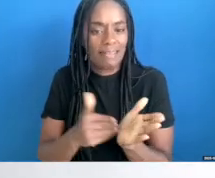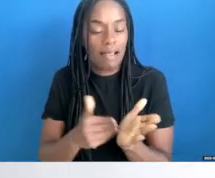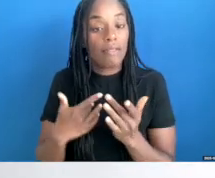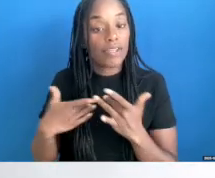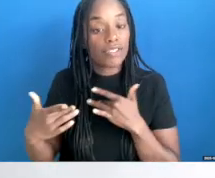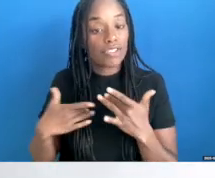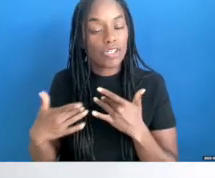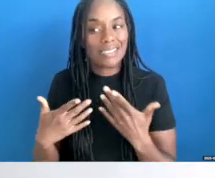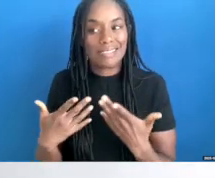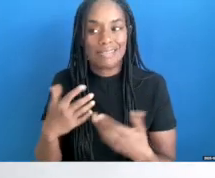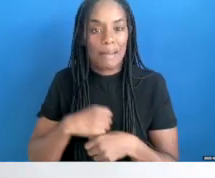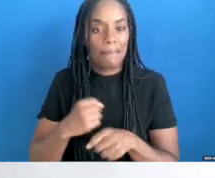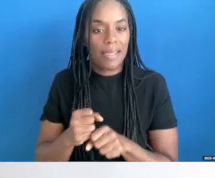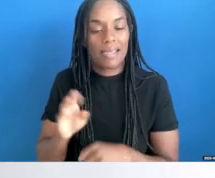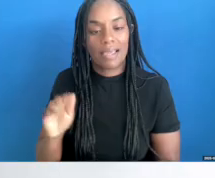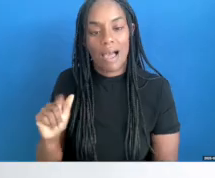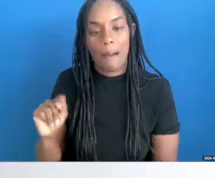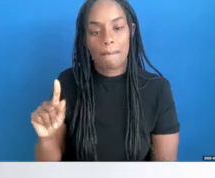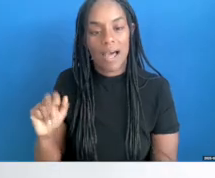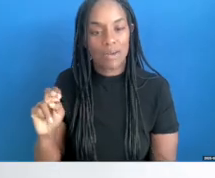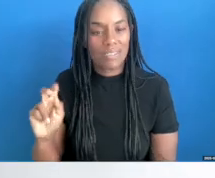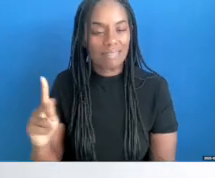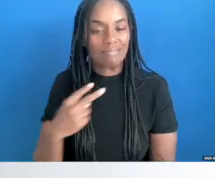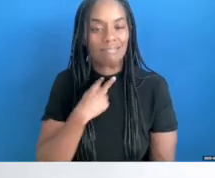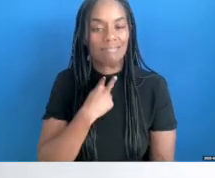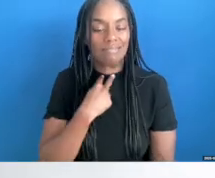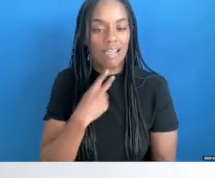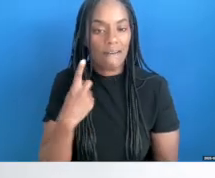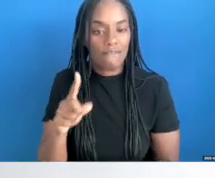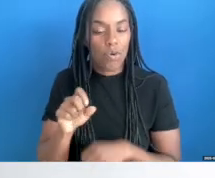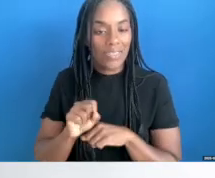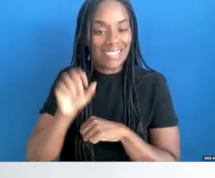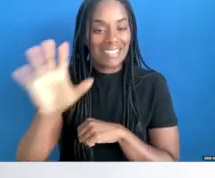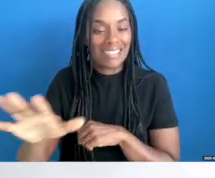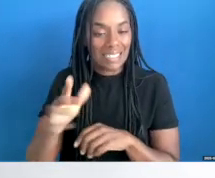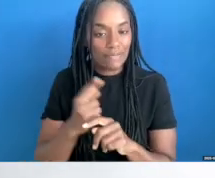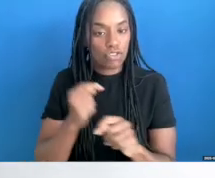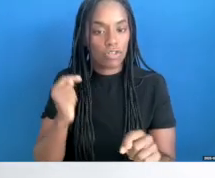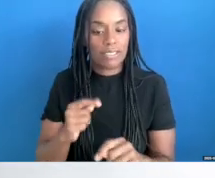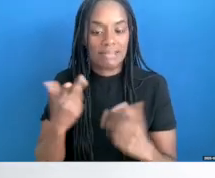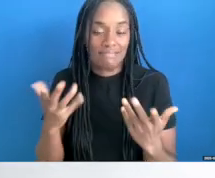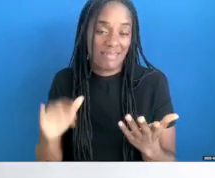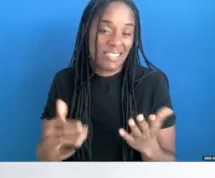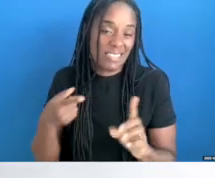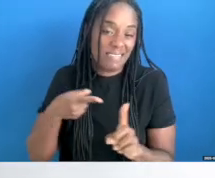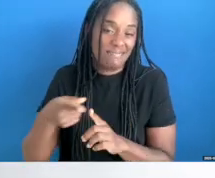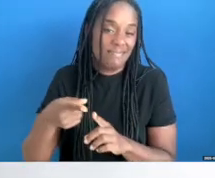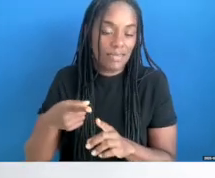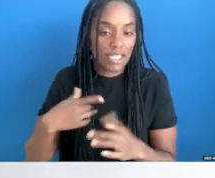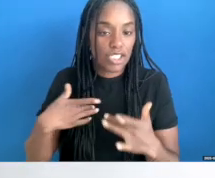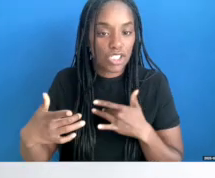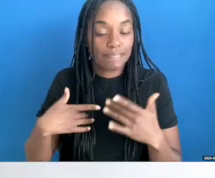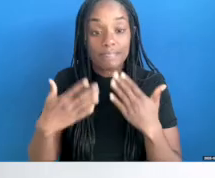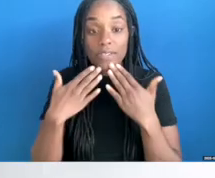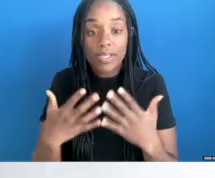creating a bottleneck for slowing down the deployment of these trucks. That's just the main concern there. So yeah, thank you very